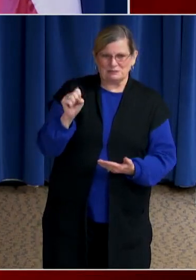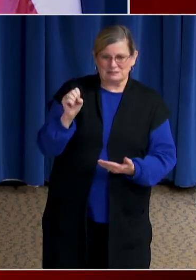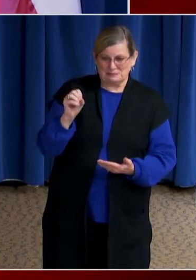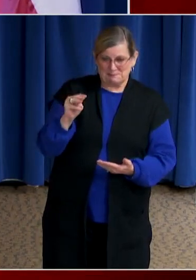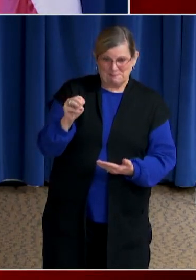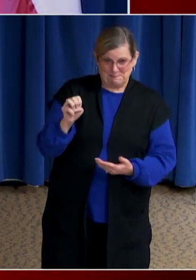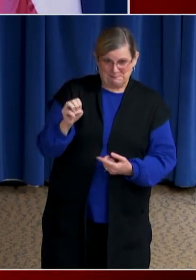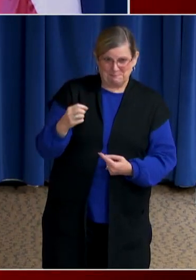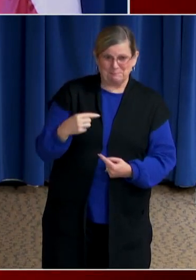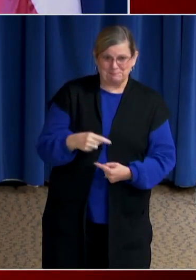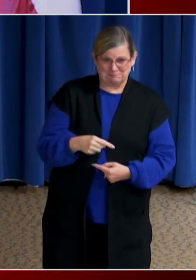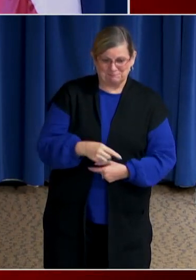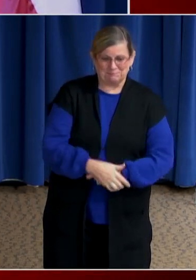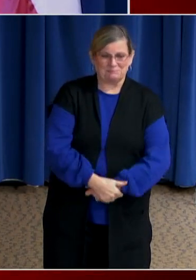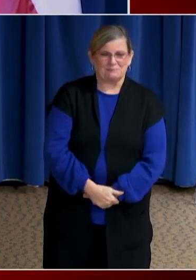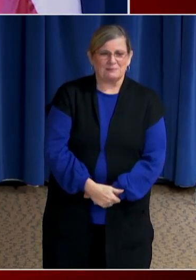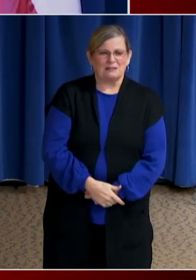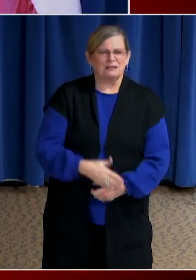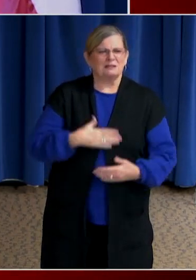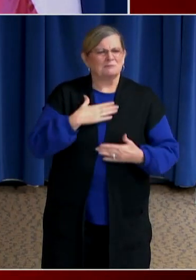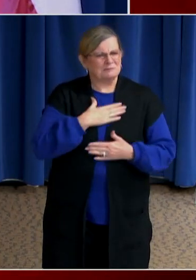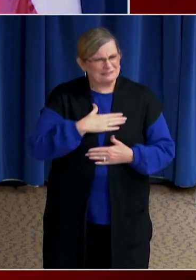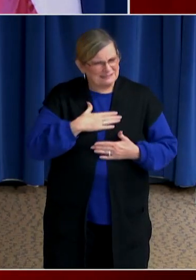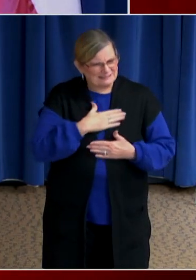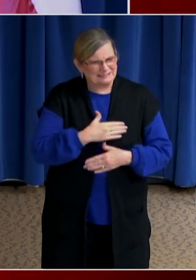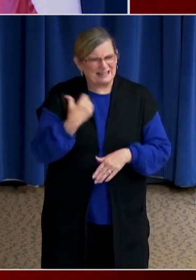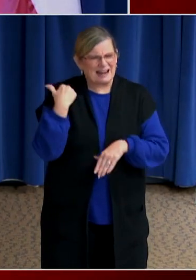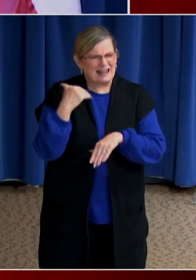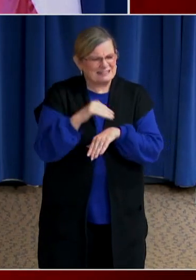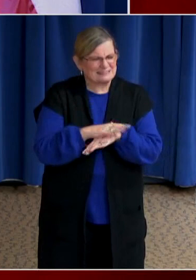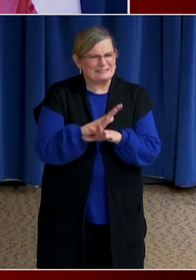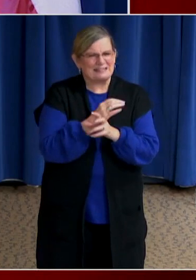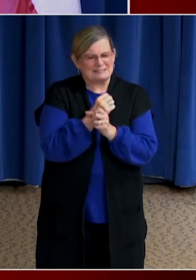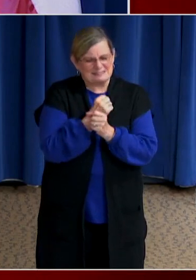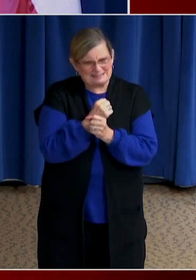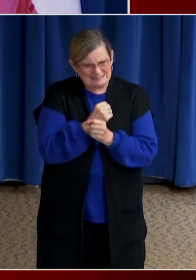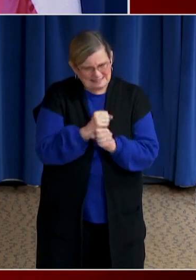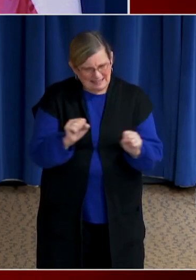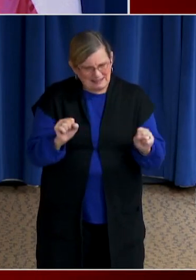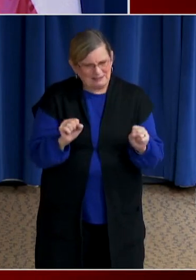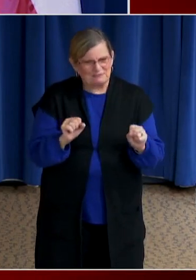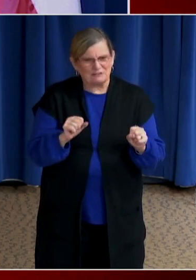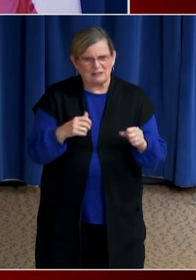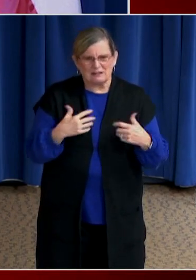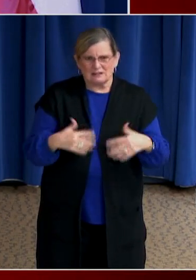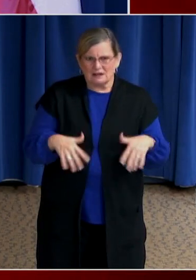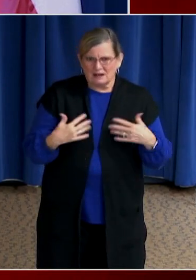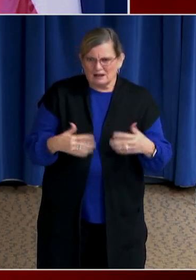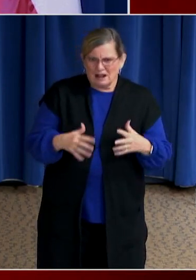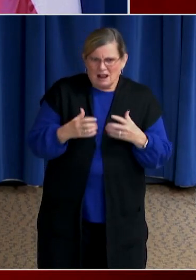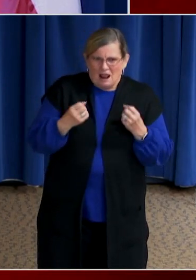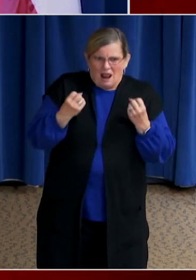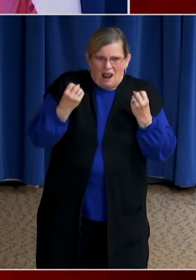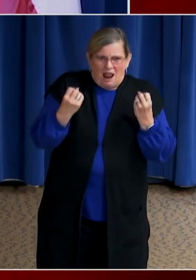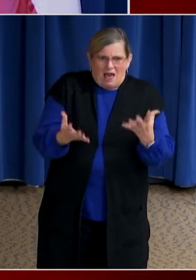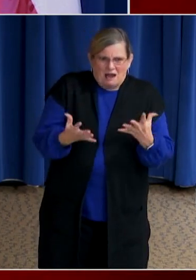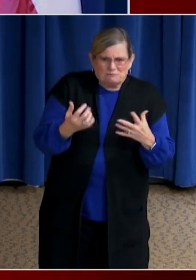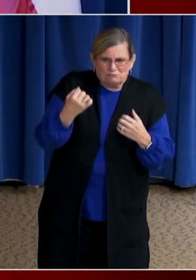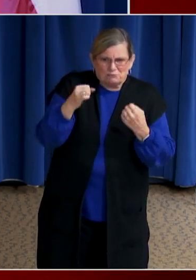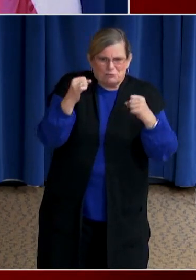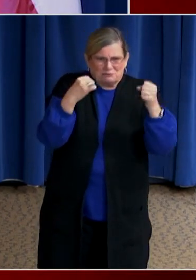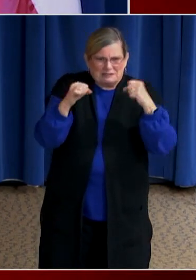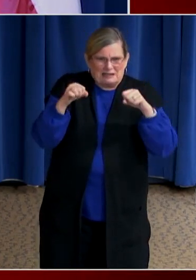Amendment assemblies that we had in the District of Columbia last night. They were largely peaceful in and around the White